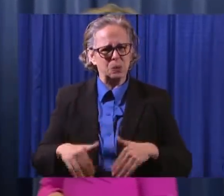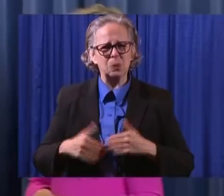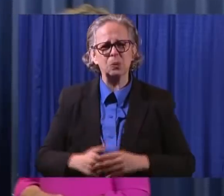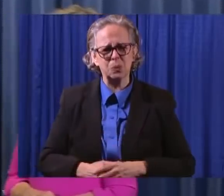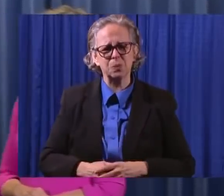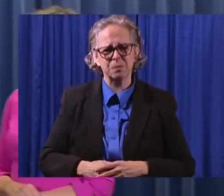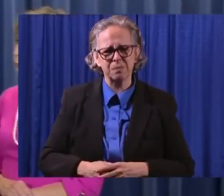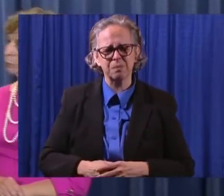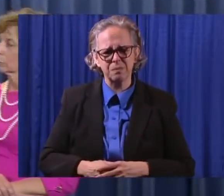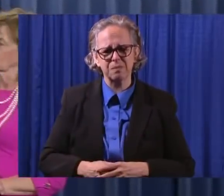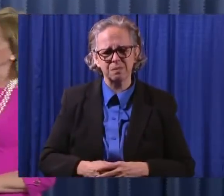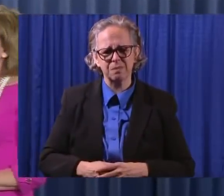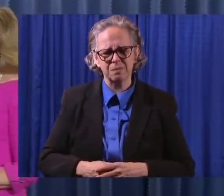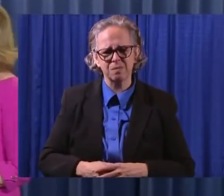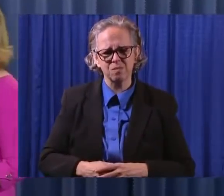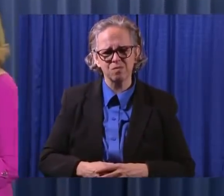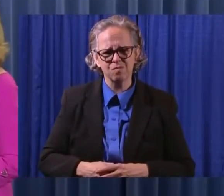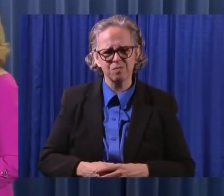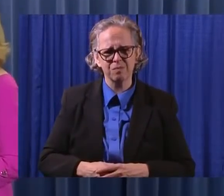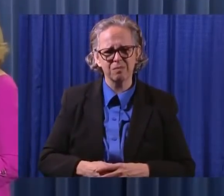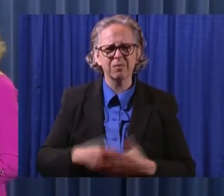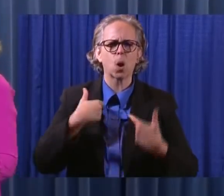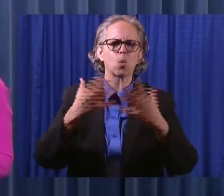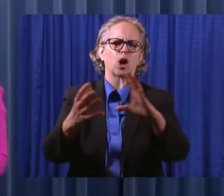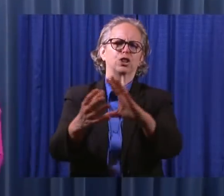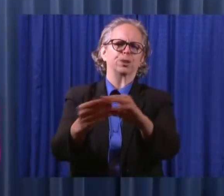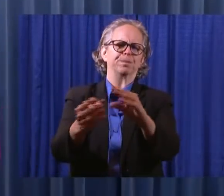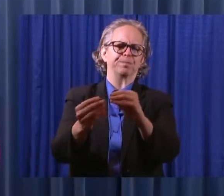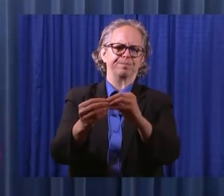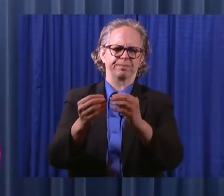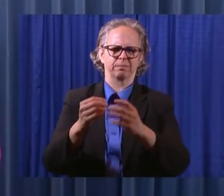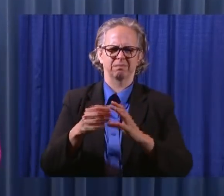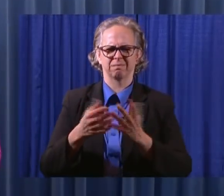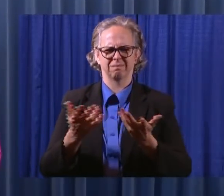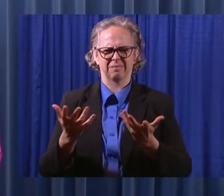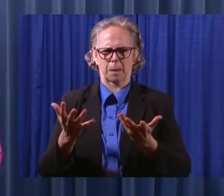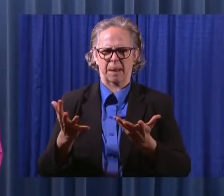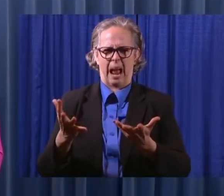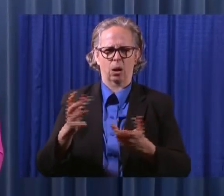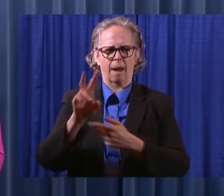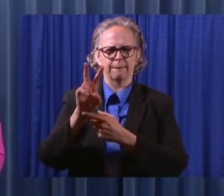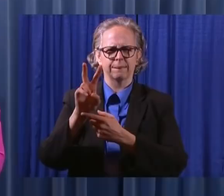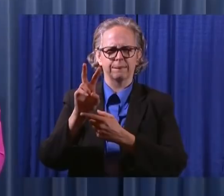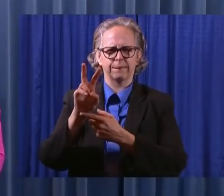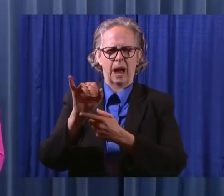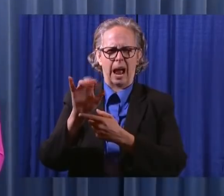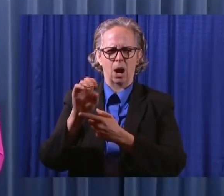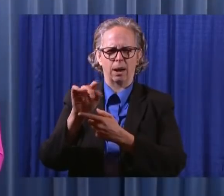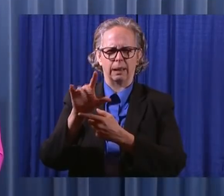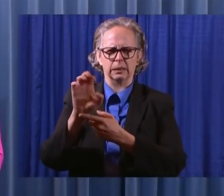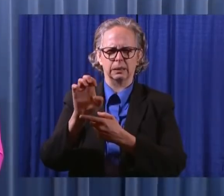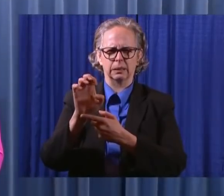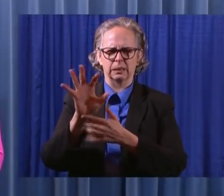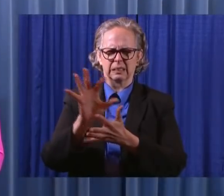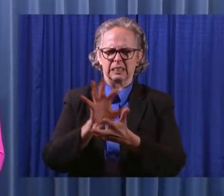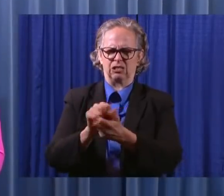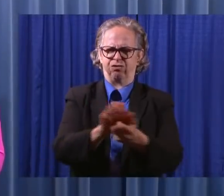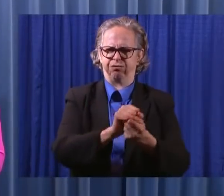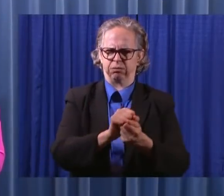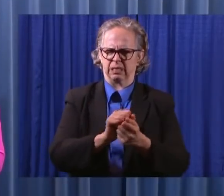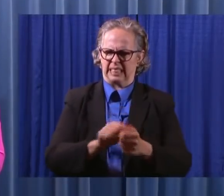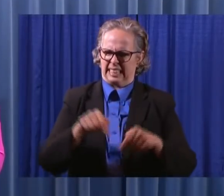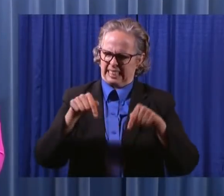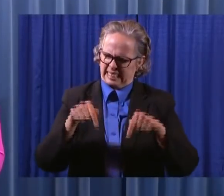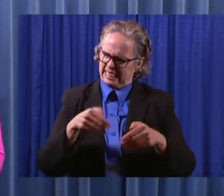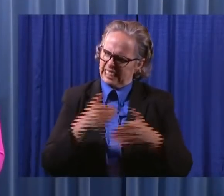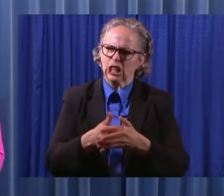I want to talk for a moment about the vandalism that occurred a few days ago at the Statehouse.